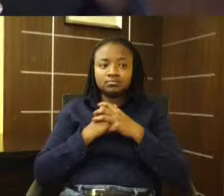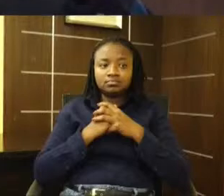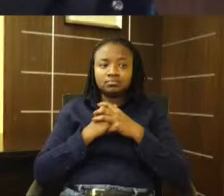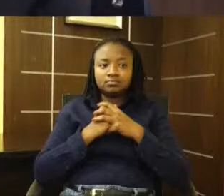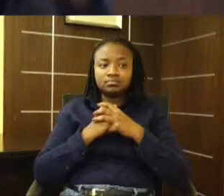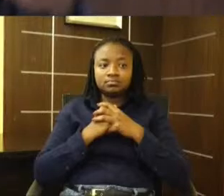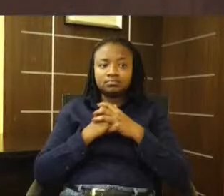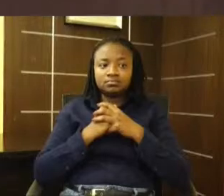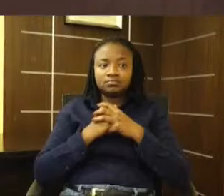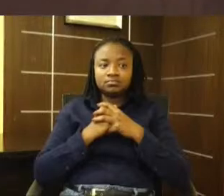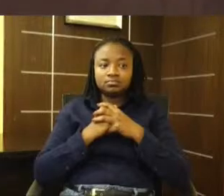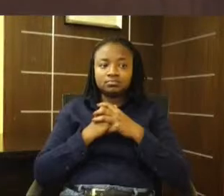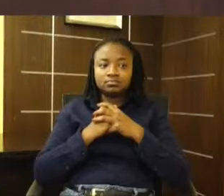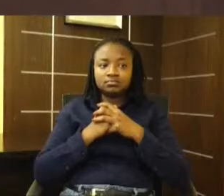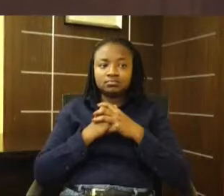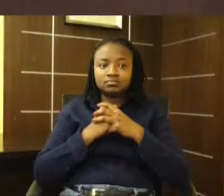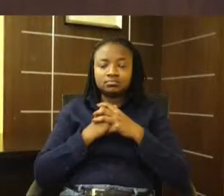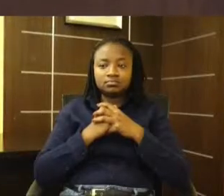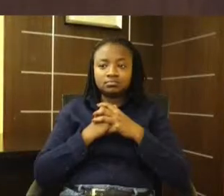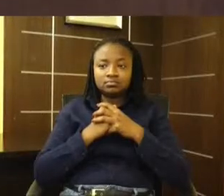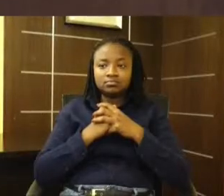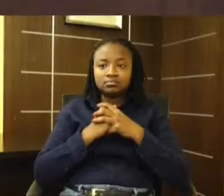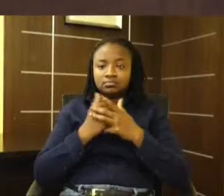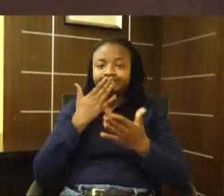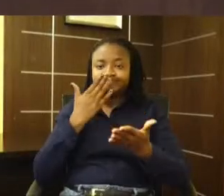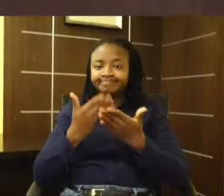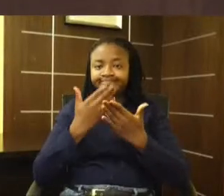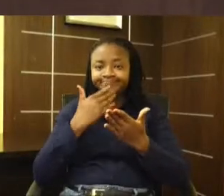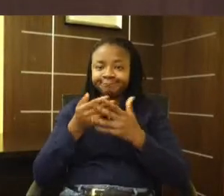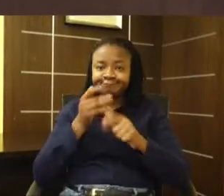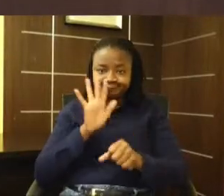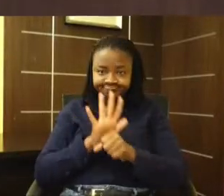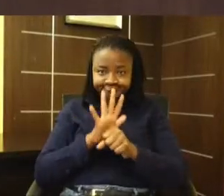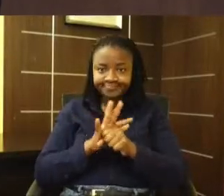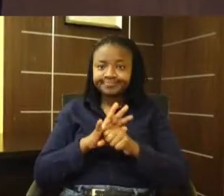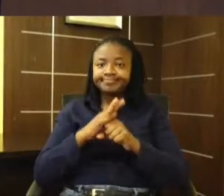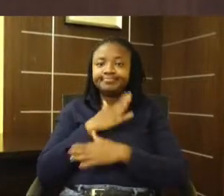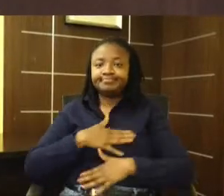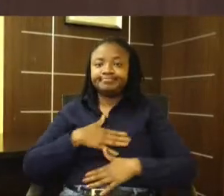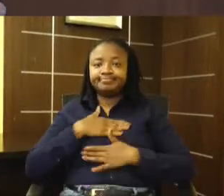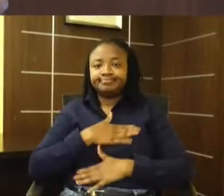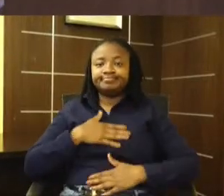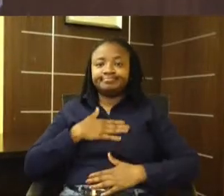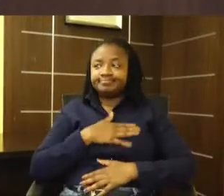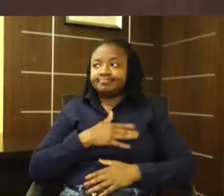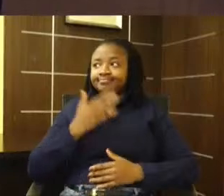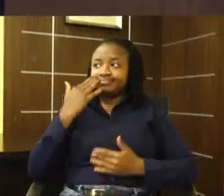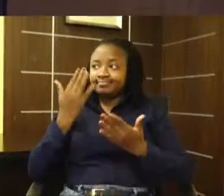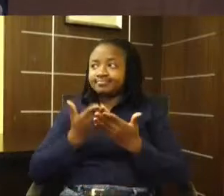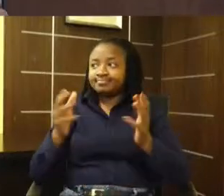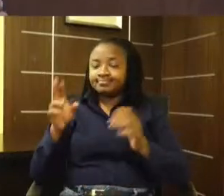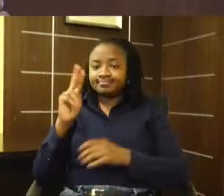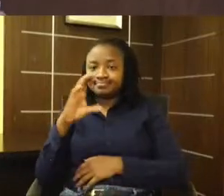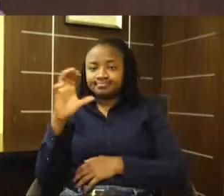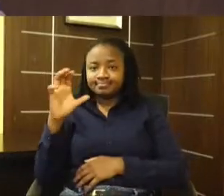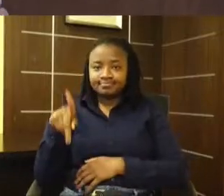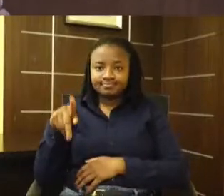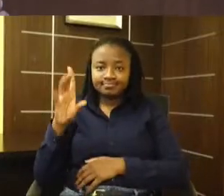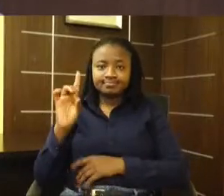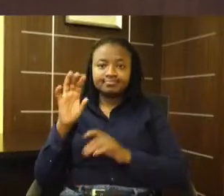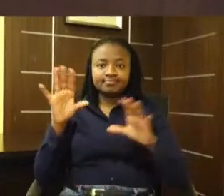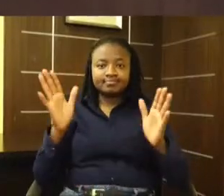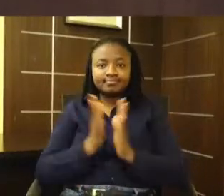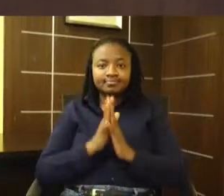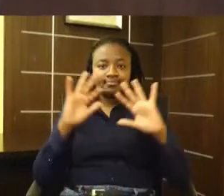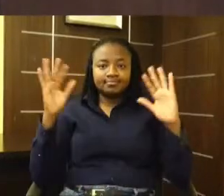that in the process as we go through. Otherwise, thank you very much. I really appreciate each partner who is here. And NCPD, congratulations for taking us